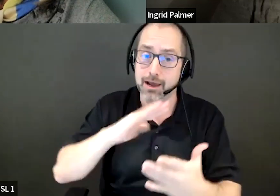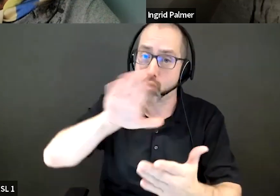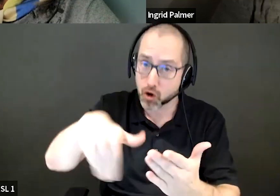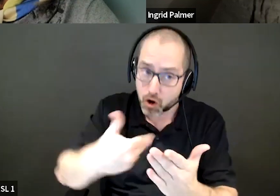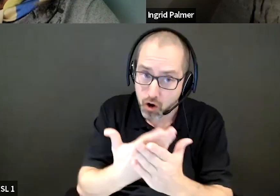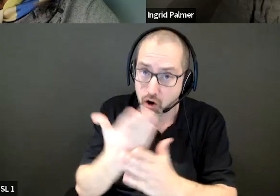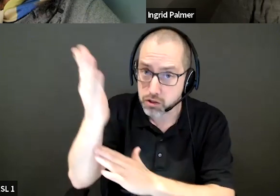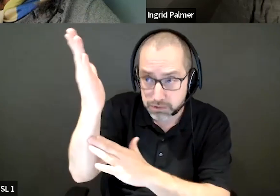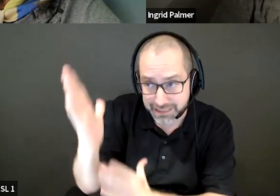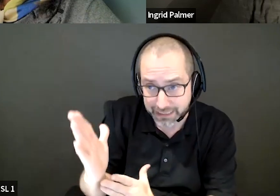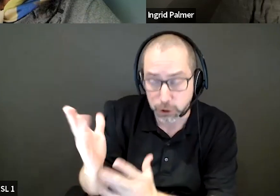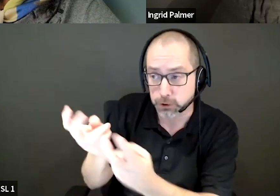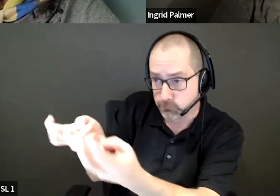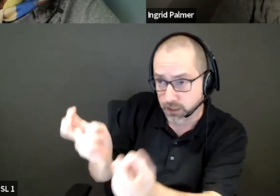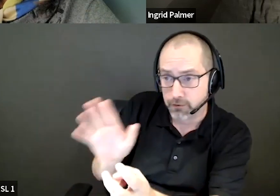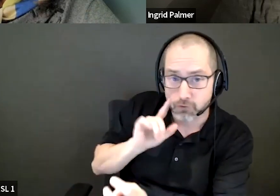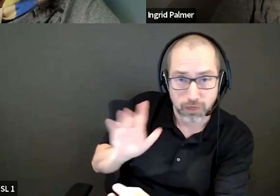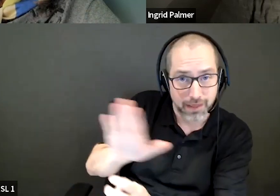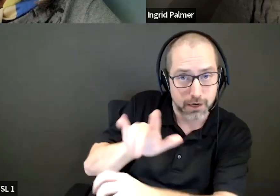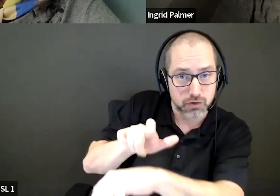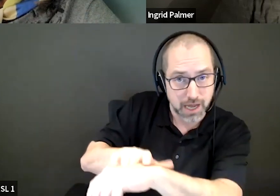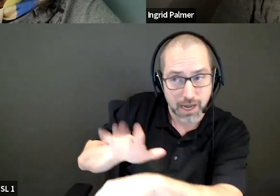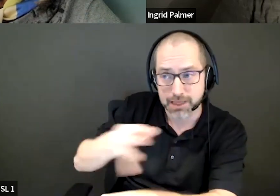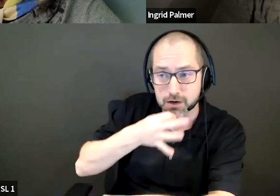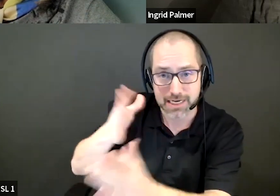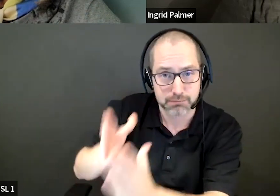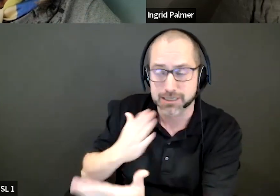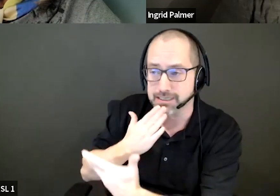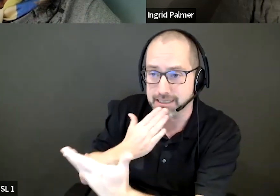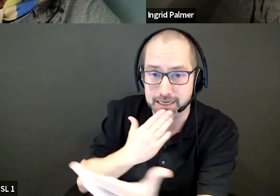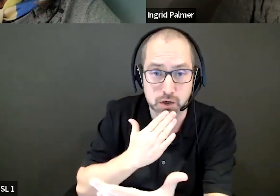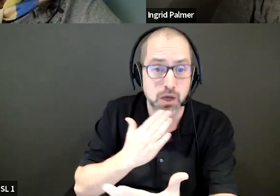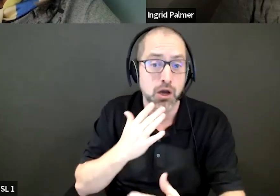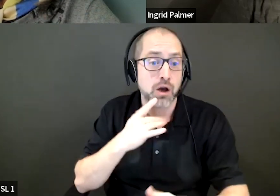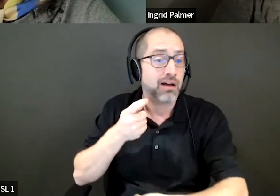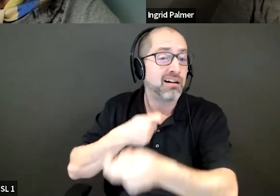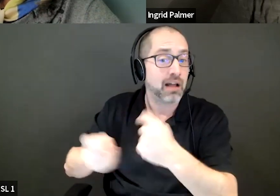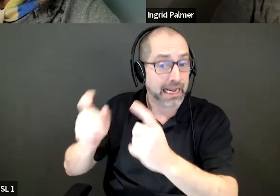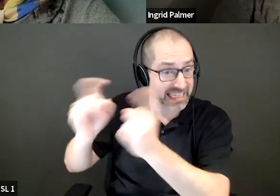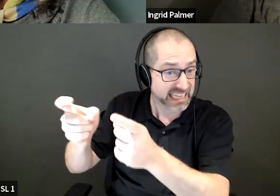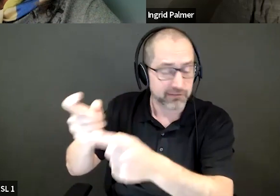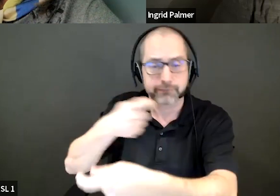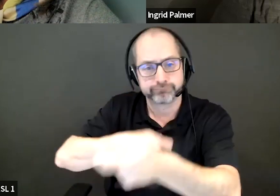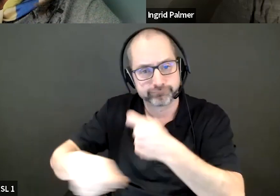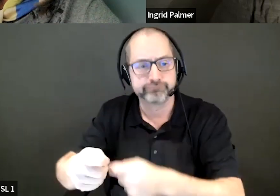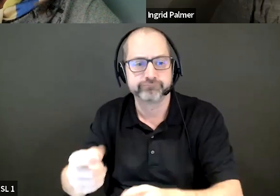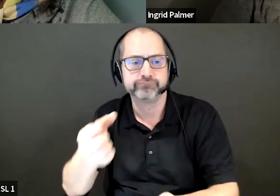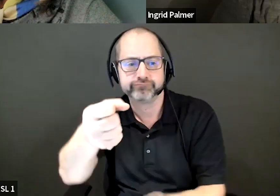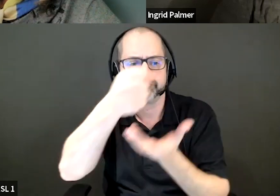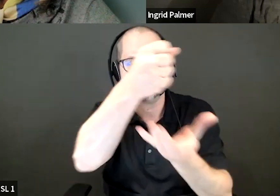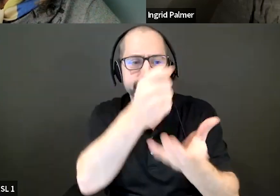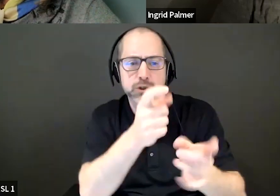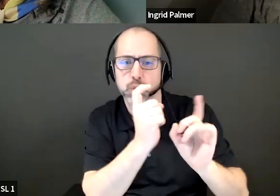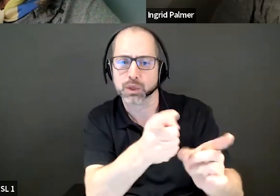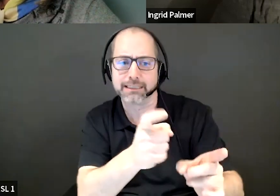presenters for their time and expertise. Instead of a thank you gift, we are making a donation to a pot of funding that